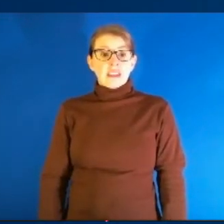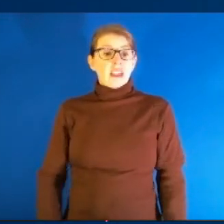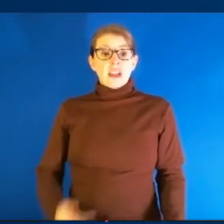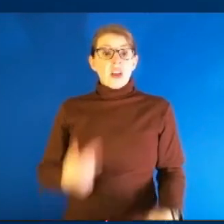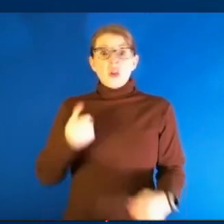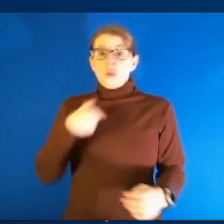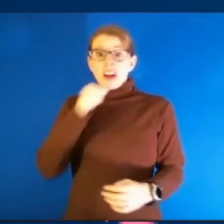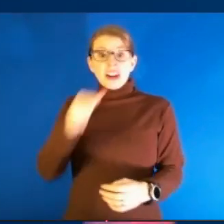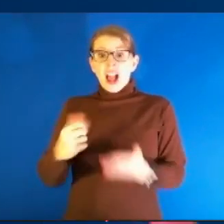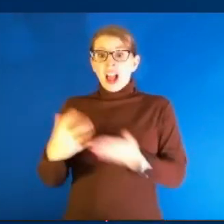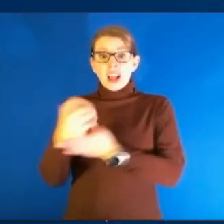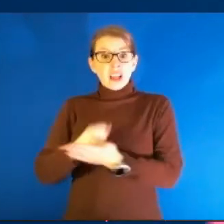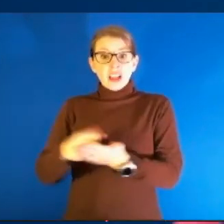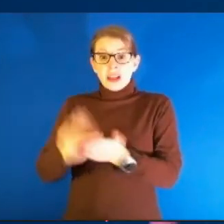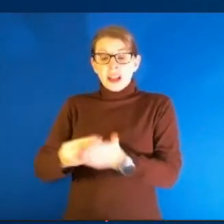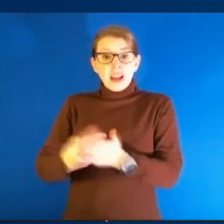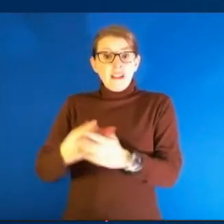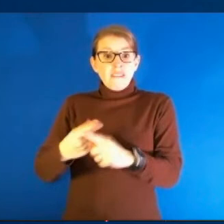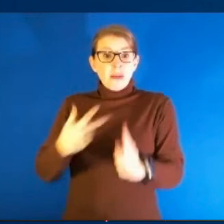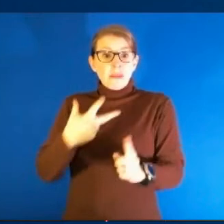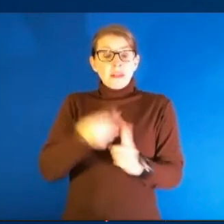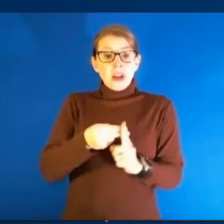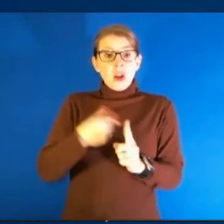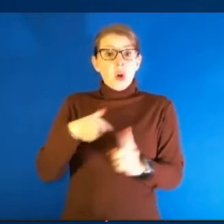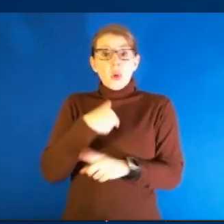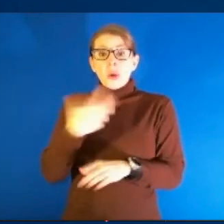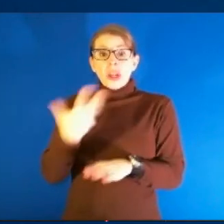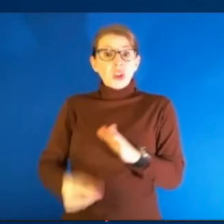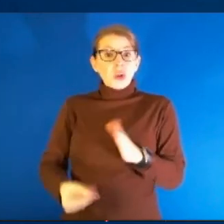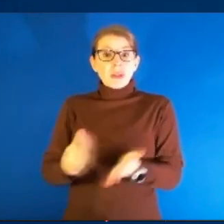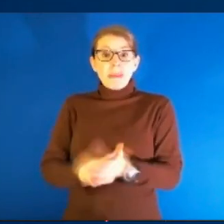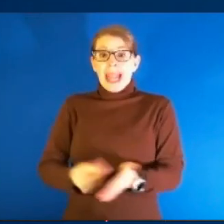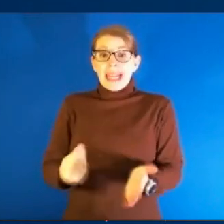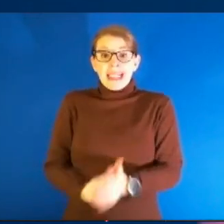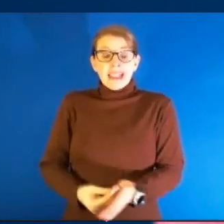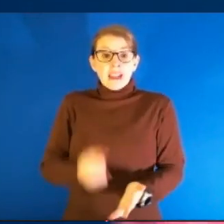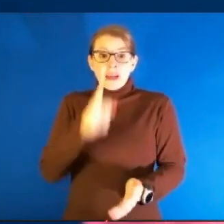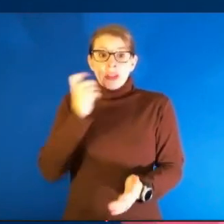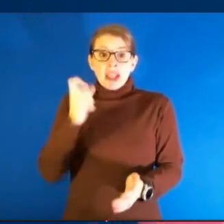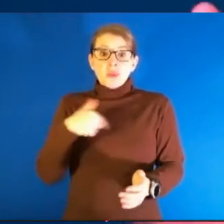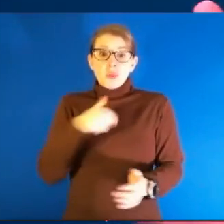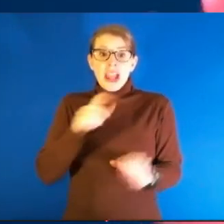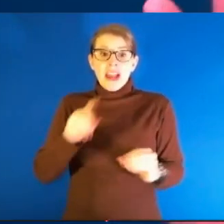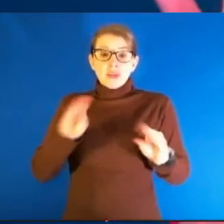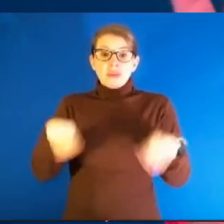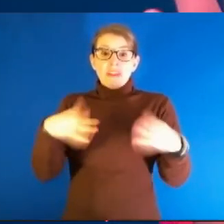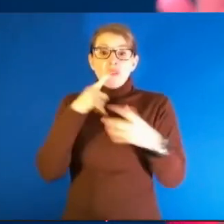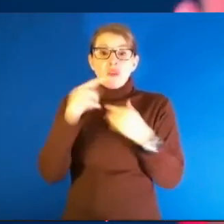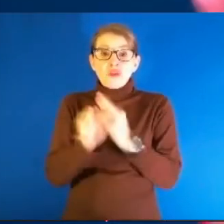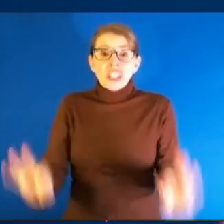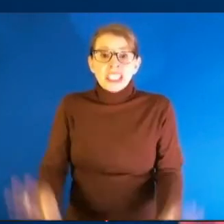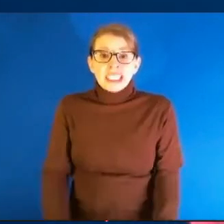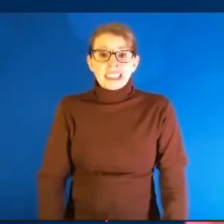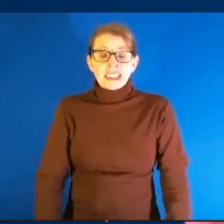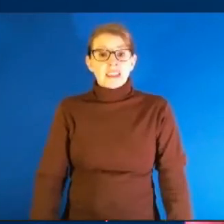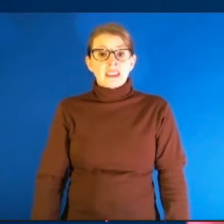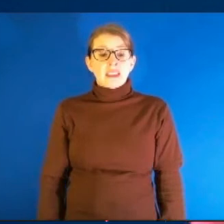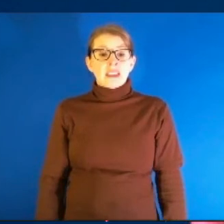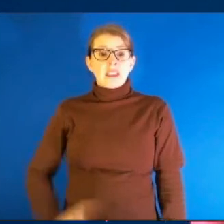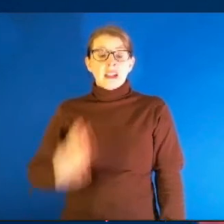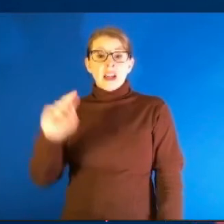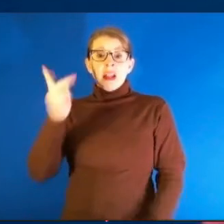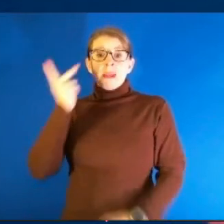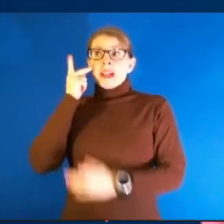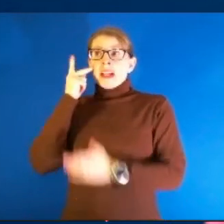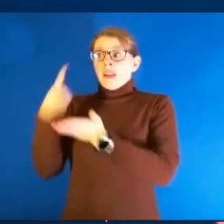off of vaccinations. By the way, we lose money off of vaccination because we have to give it for free. We have to. It's just the political rhetoric around